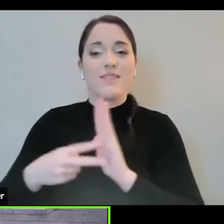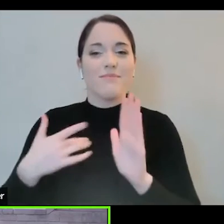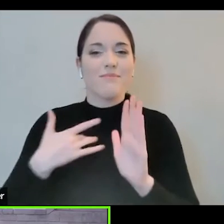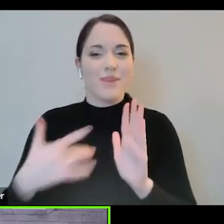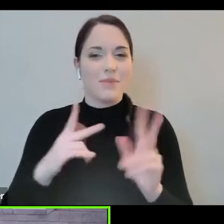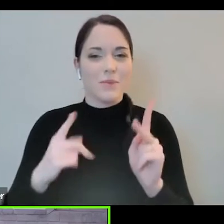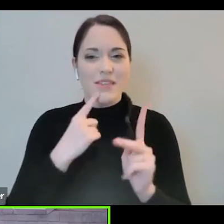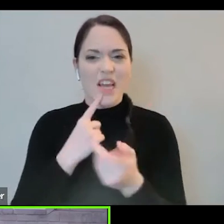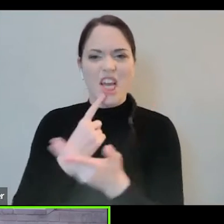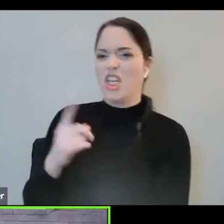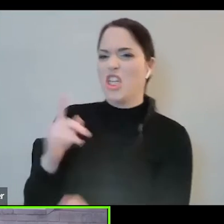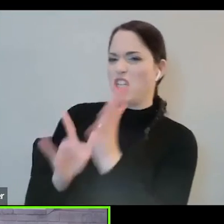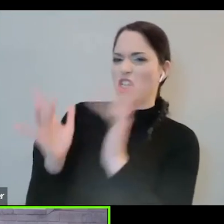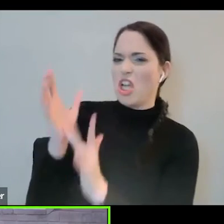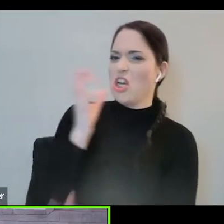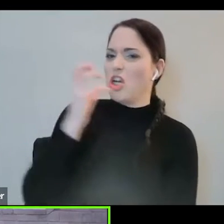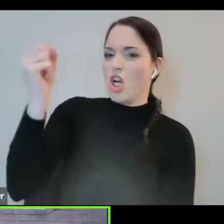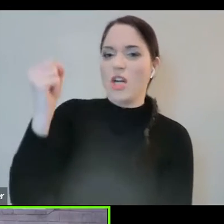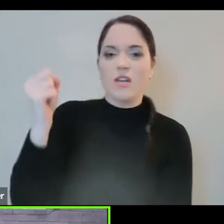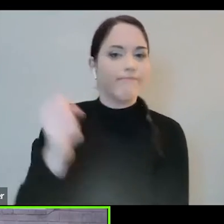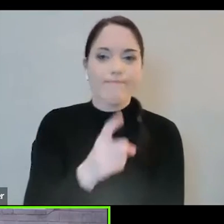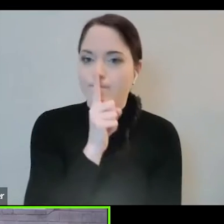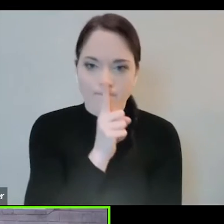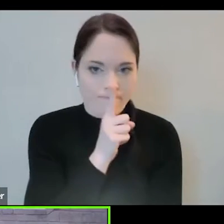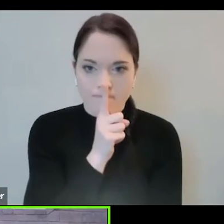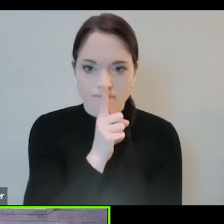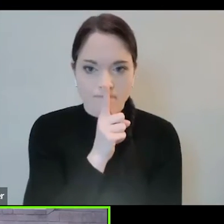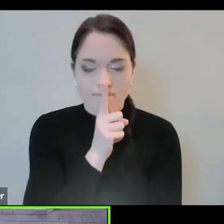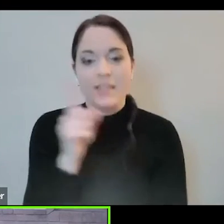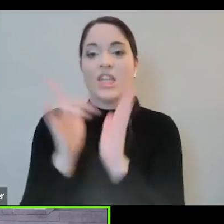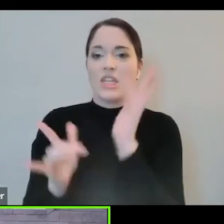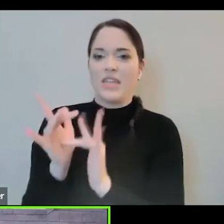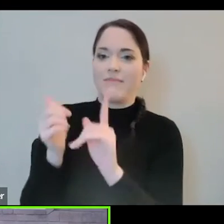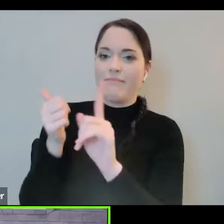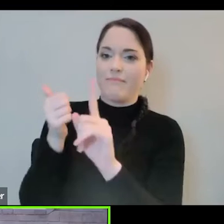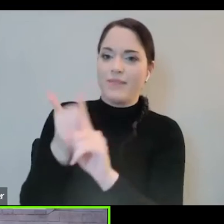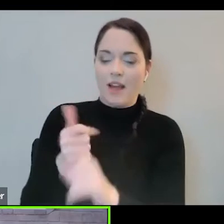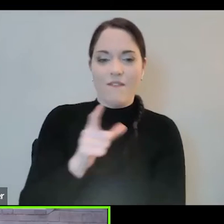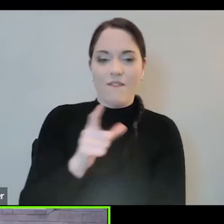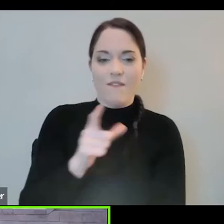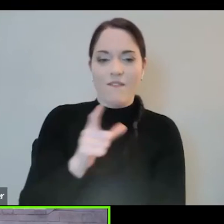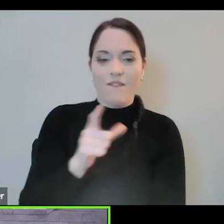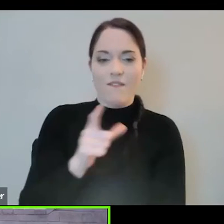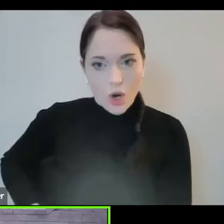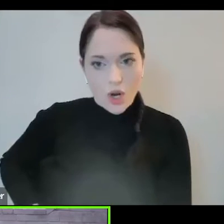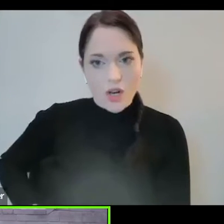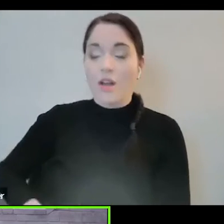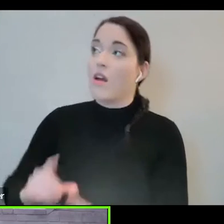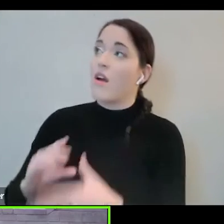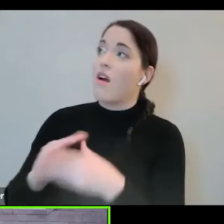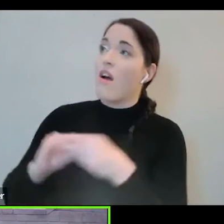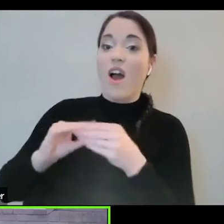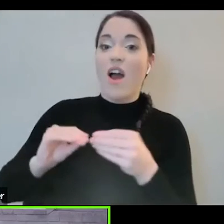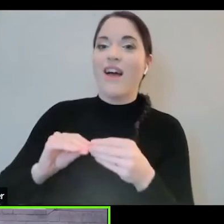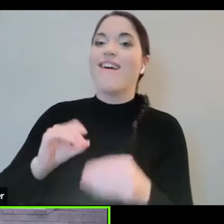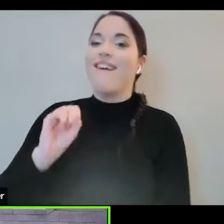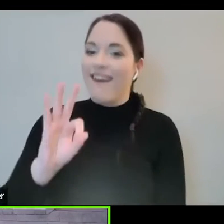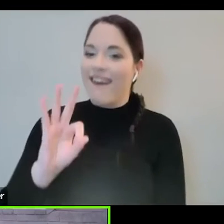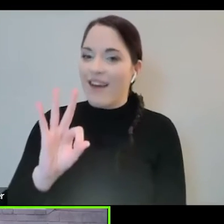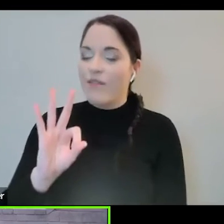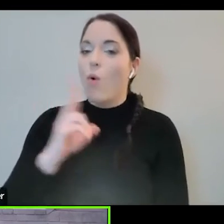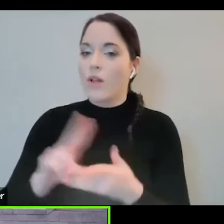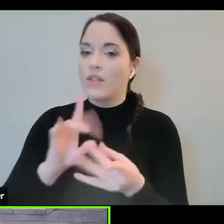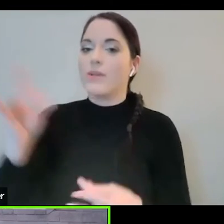be cursed." And no one can say Jesus is the Lord except by the Holy Spirit. Now there